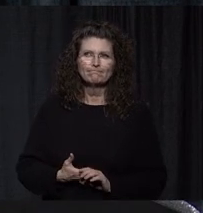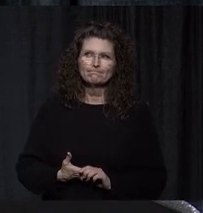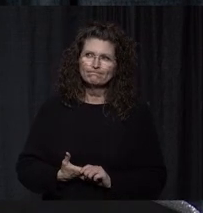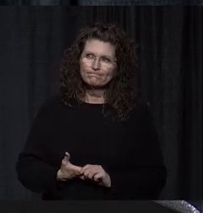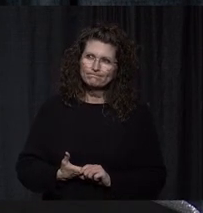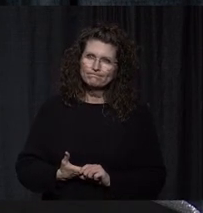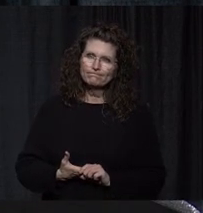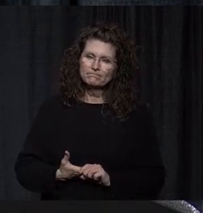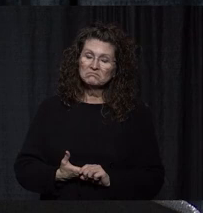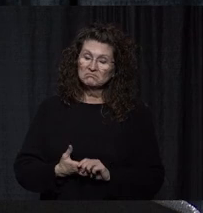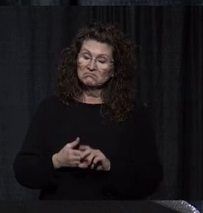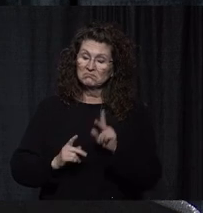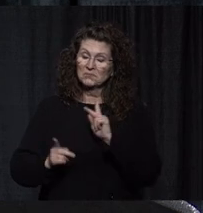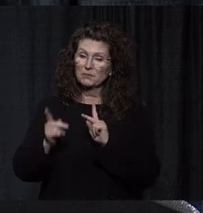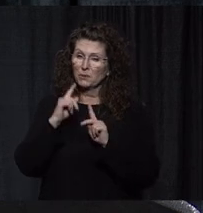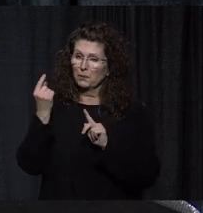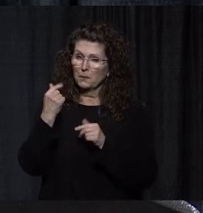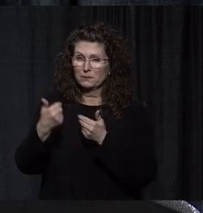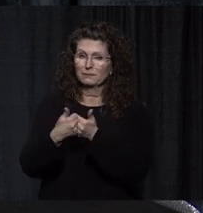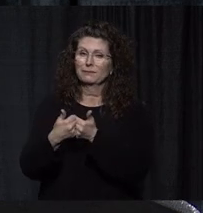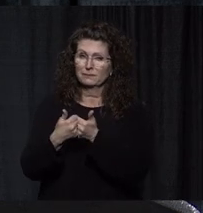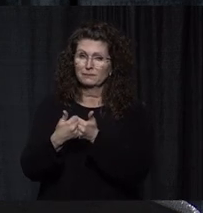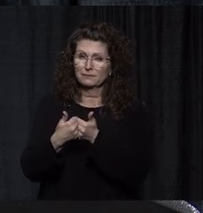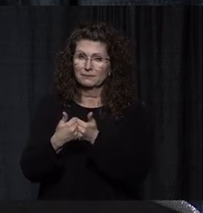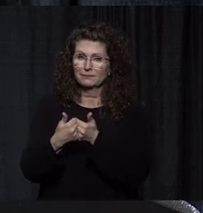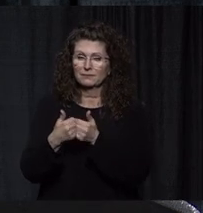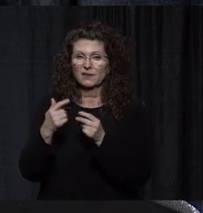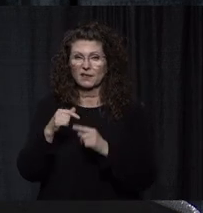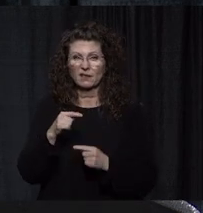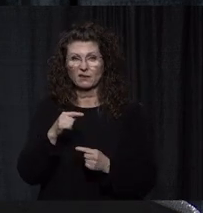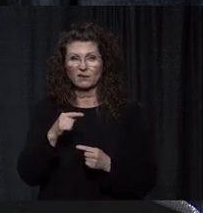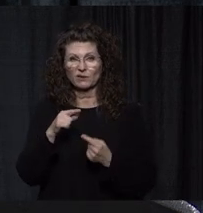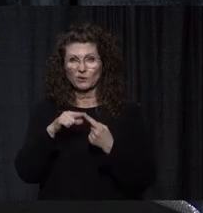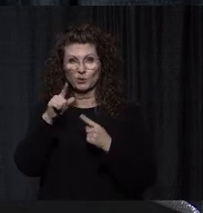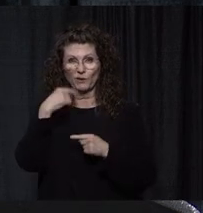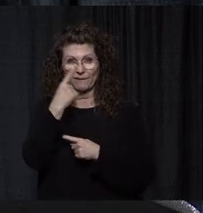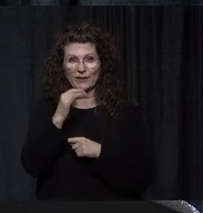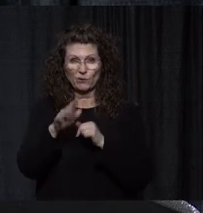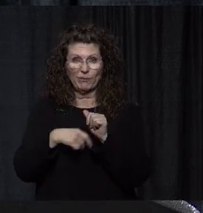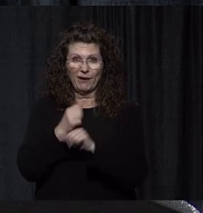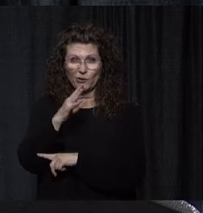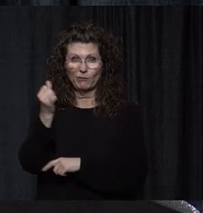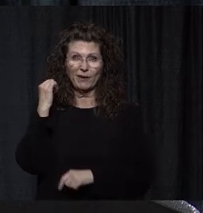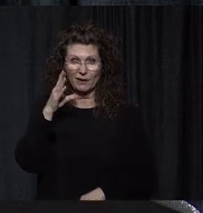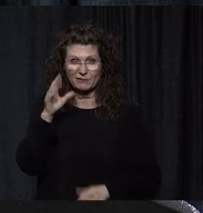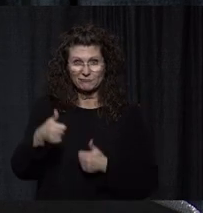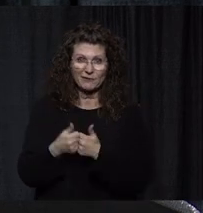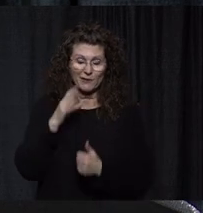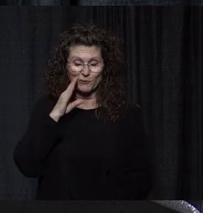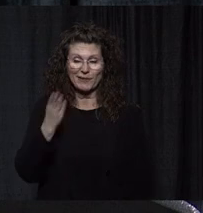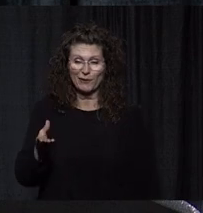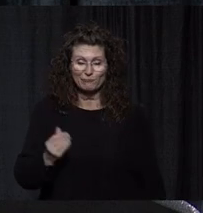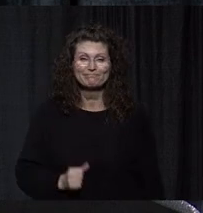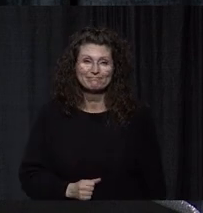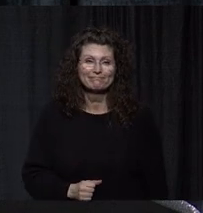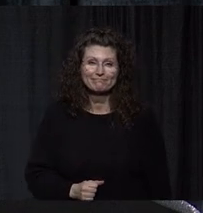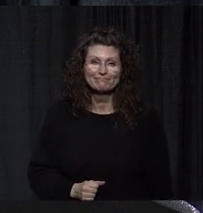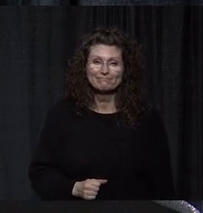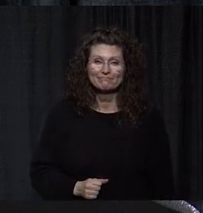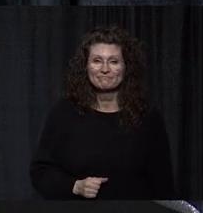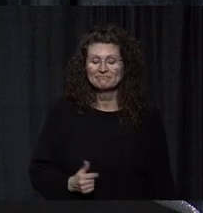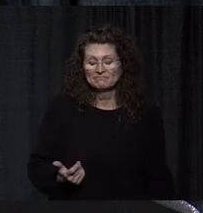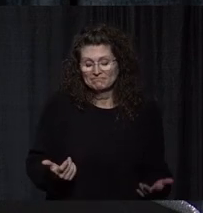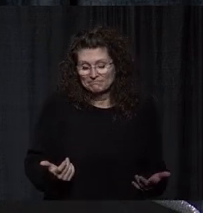people to challenge that, whether in front of you or behind you, right? The challenge will be there. So I weigh